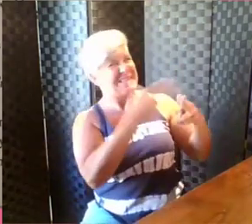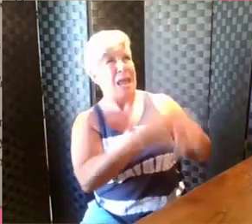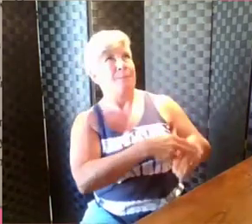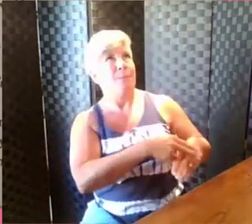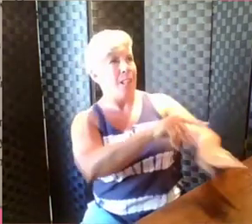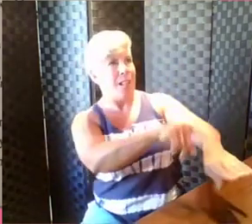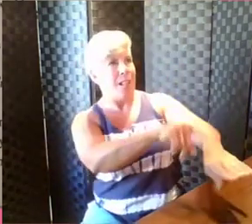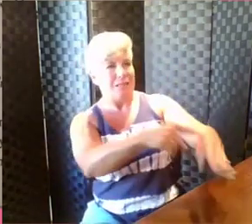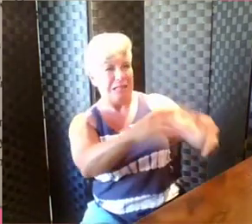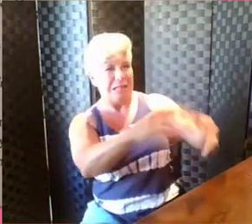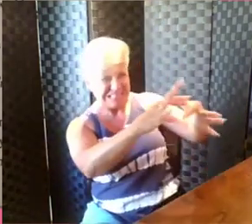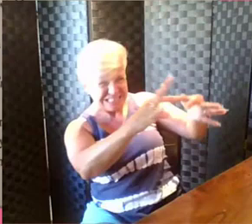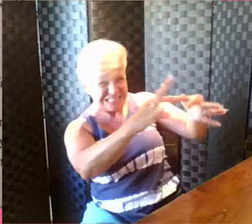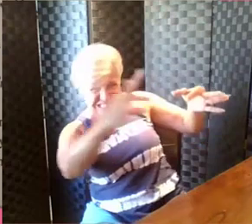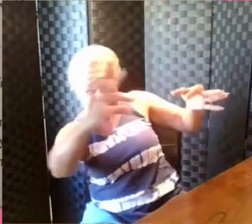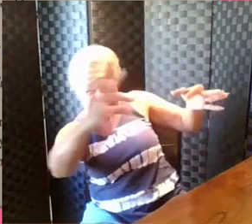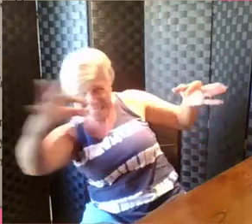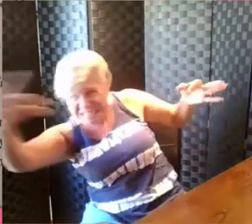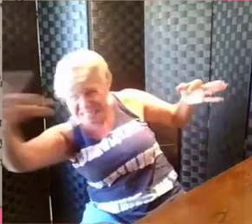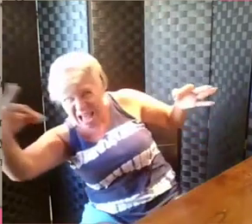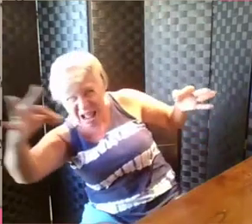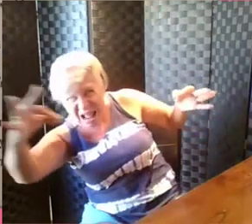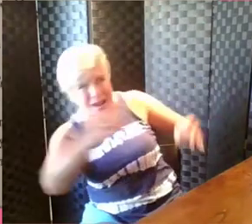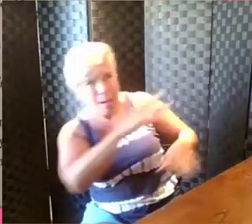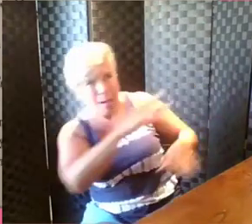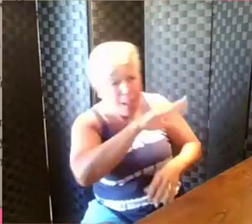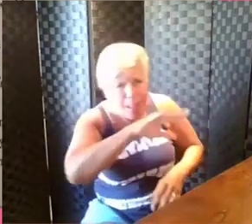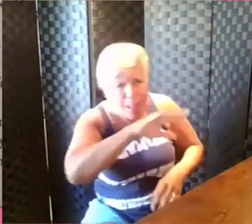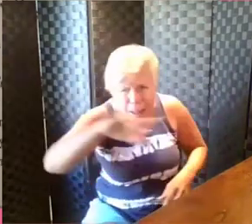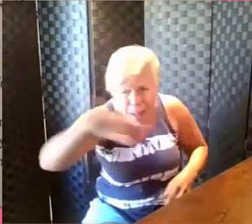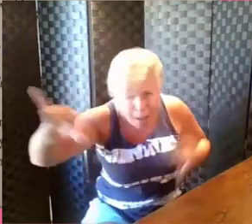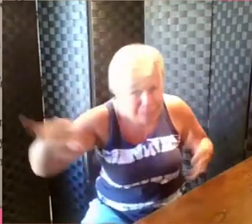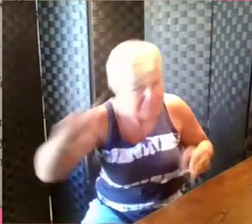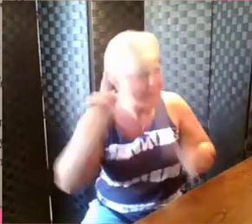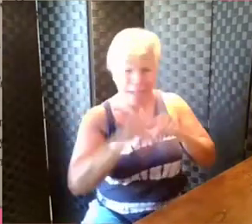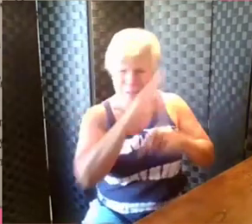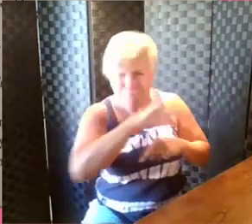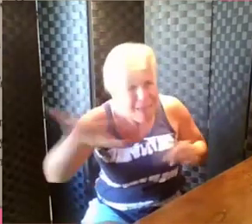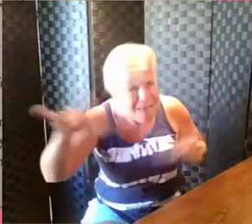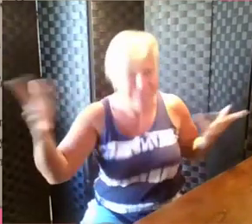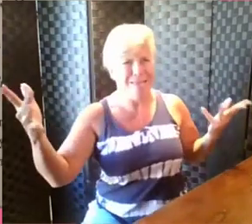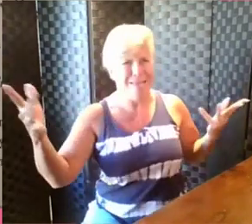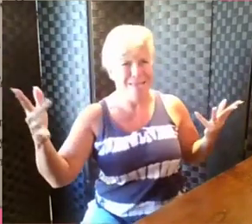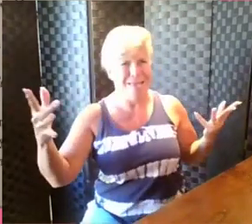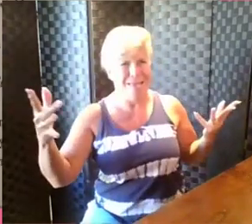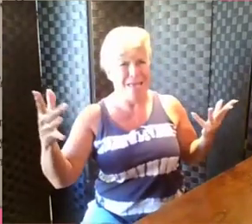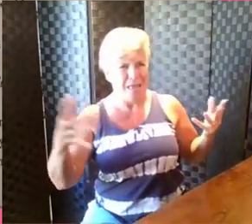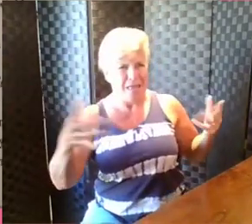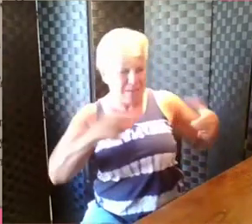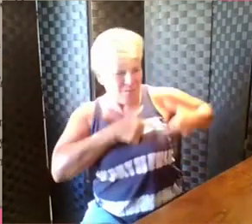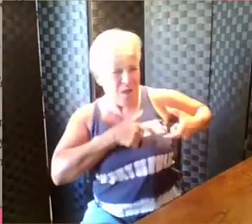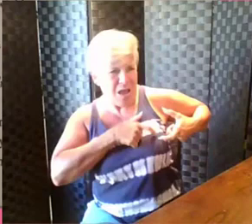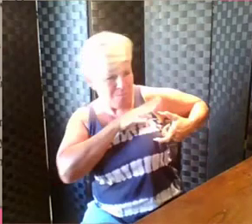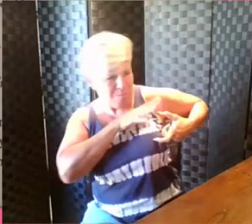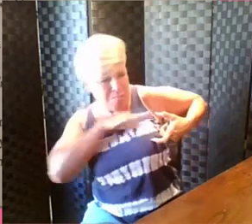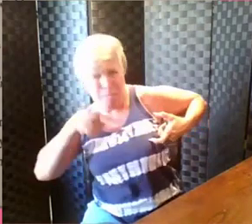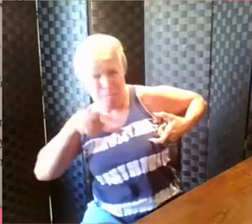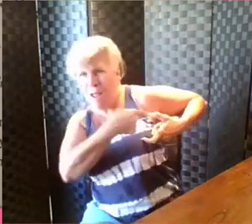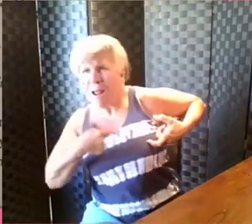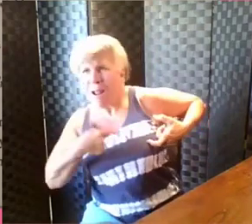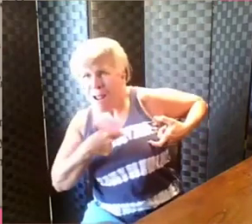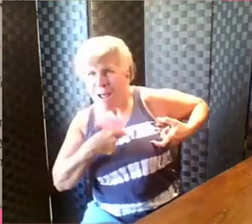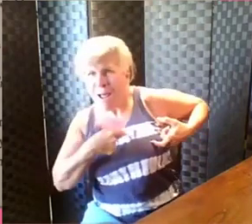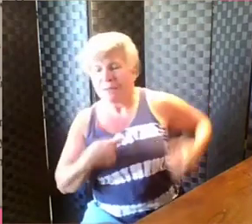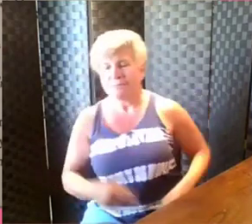so long," said Jo. "It scarcely fits on her name tag," said Rita, pointing. "I'm named after